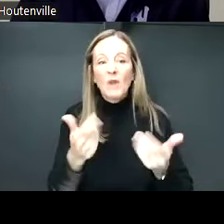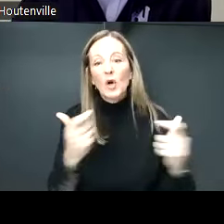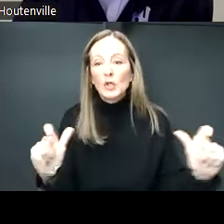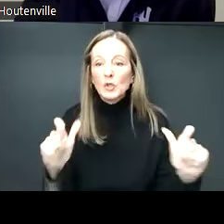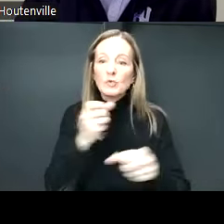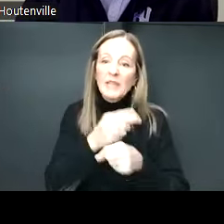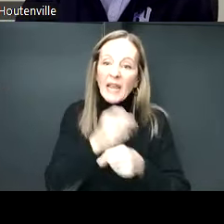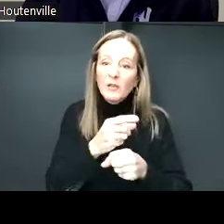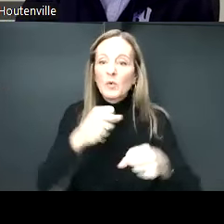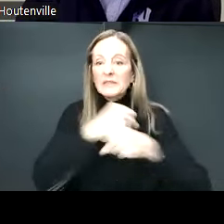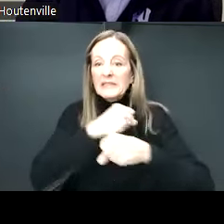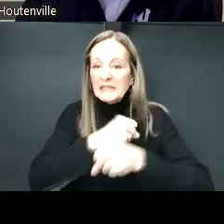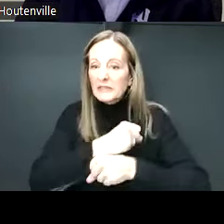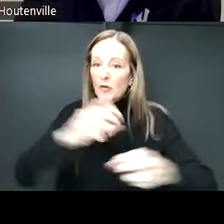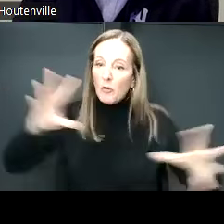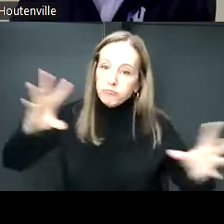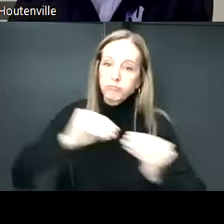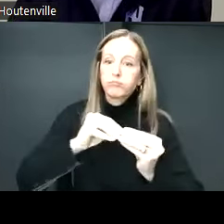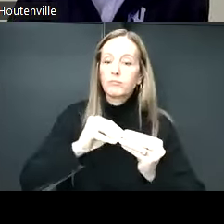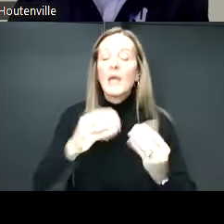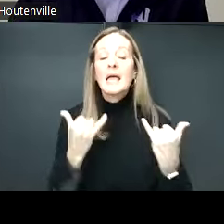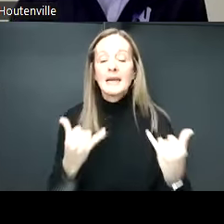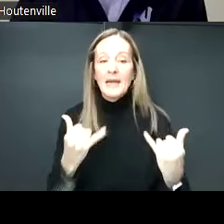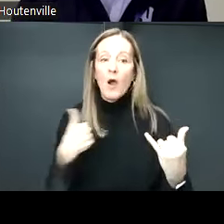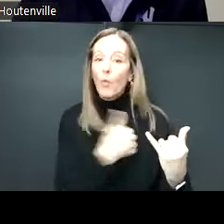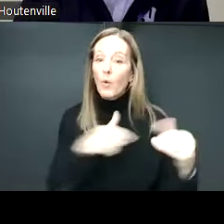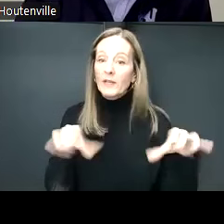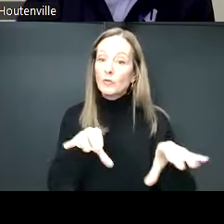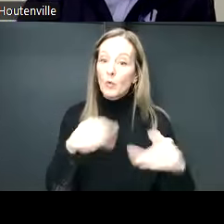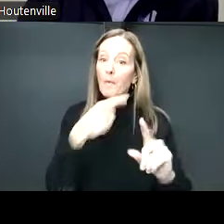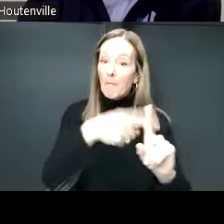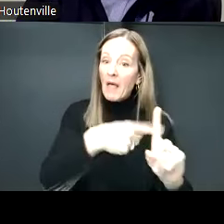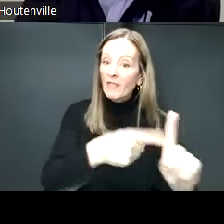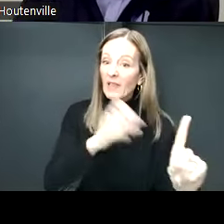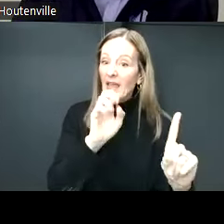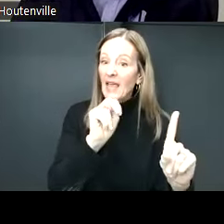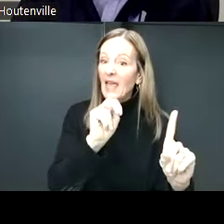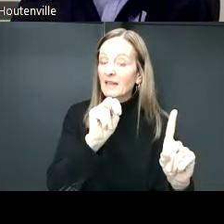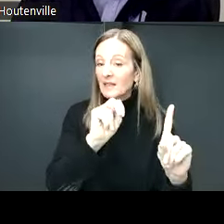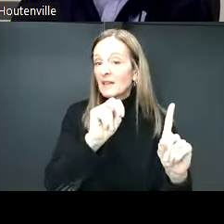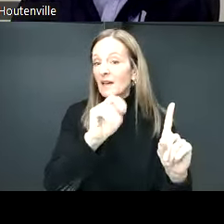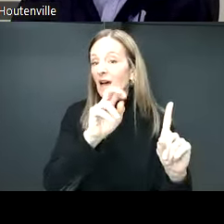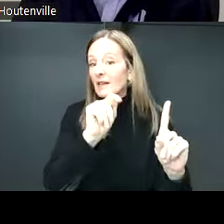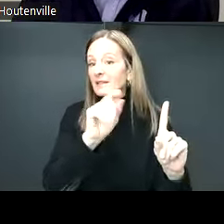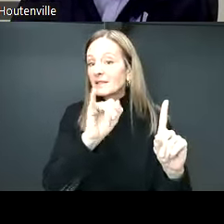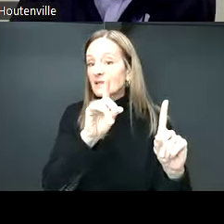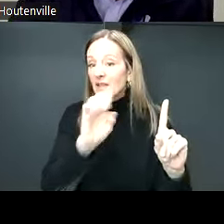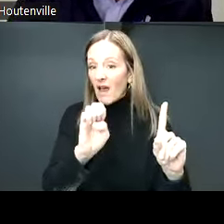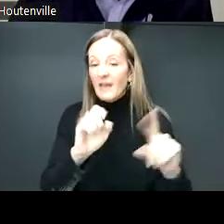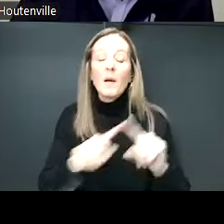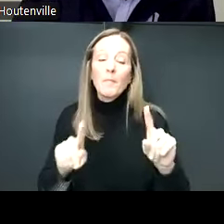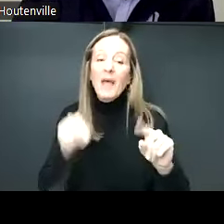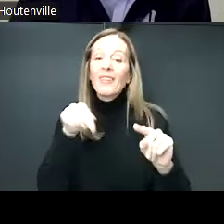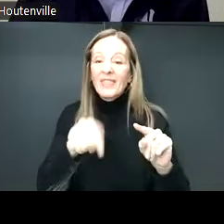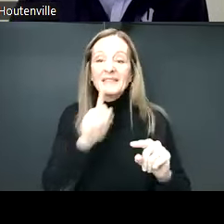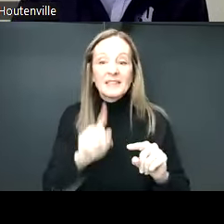supplement. We do the nTIDE monthly, but there are a lot of data sources. Actually, nTIDE is the only